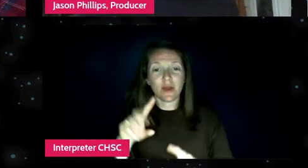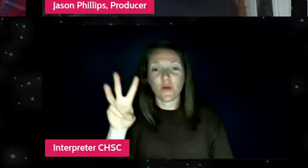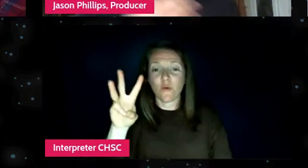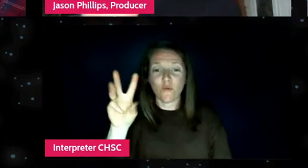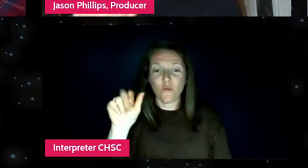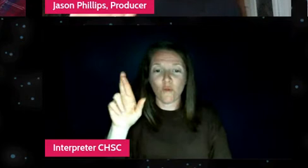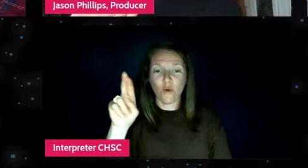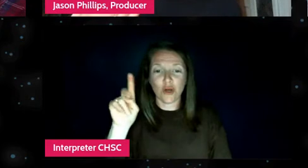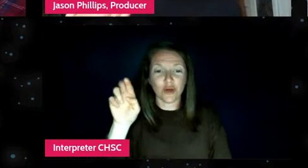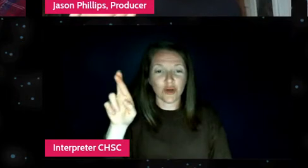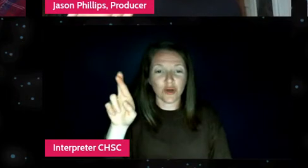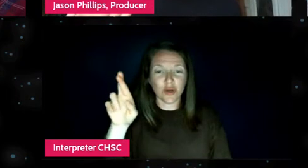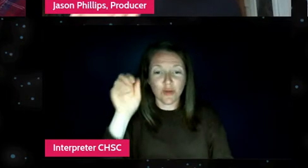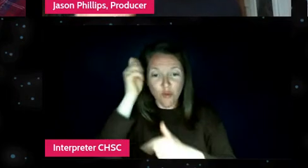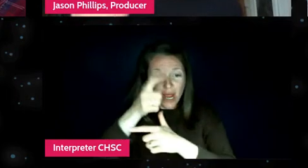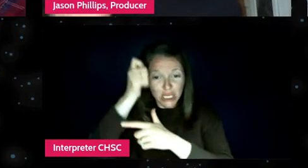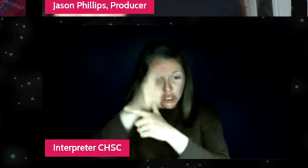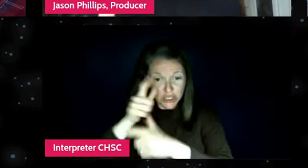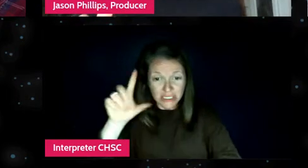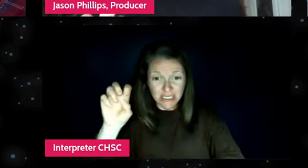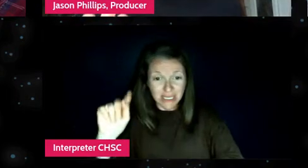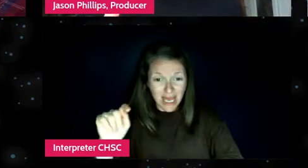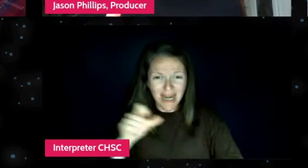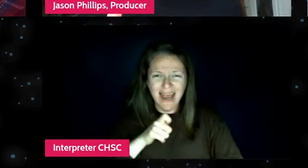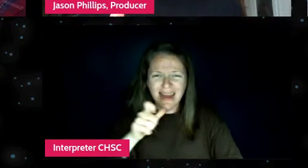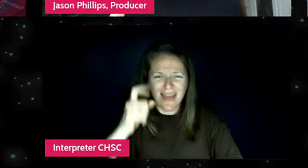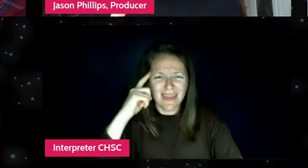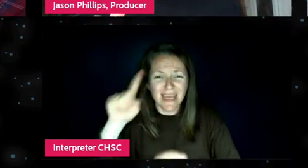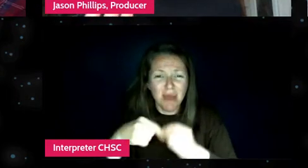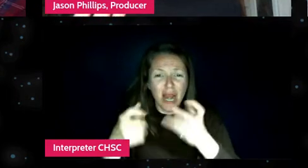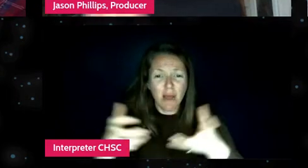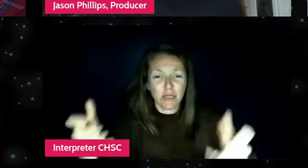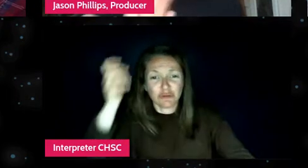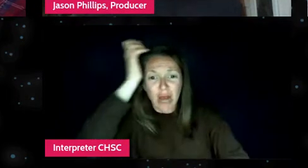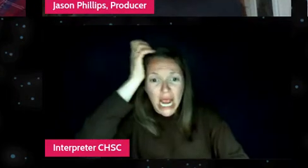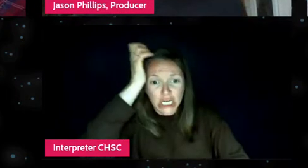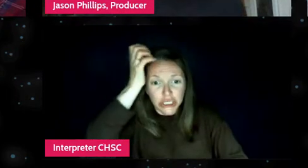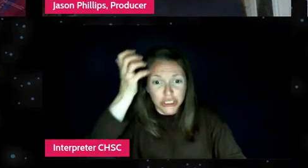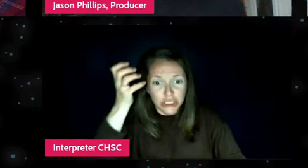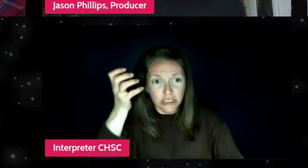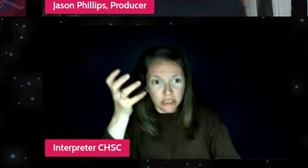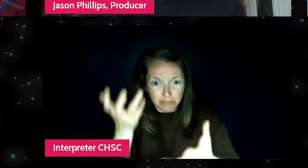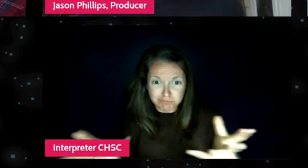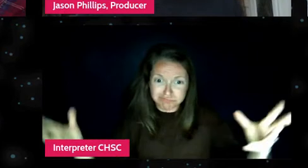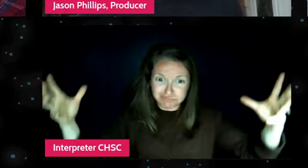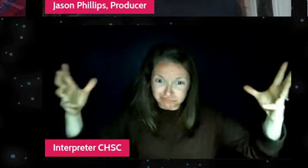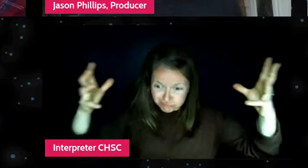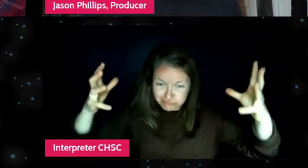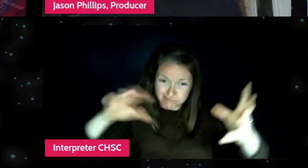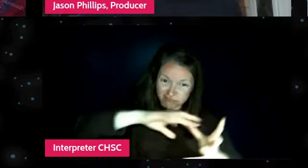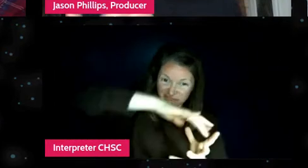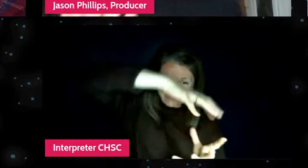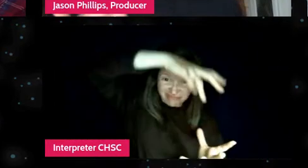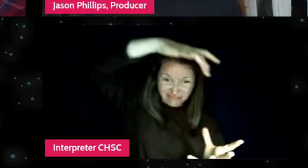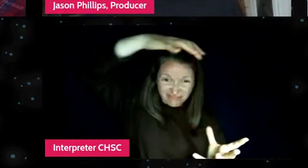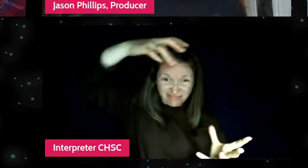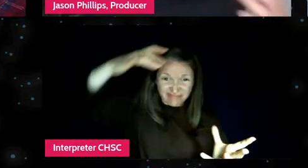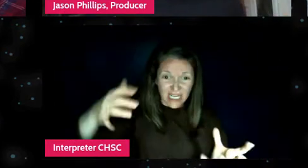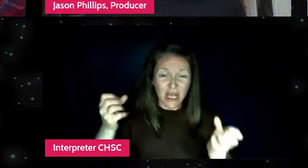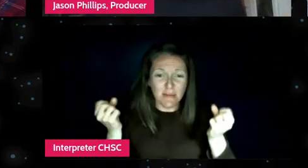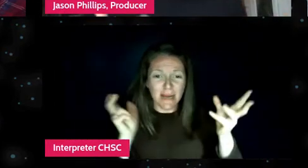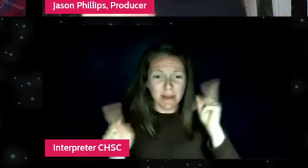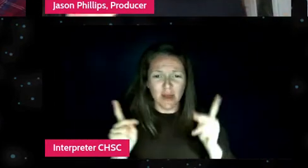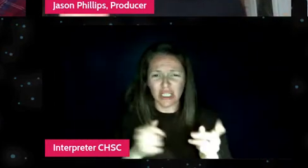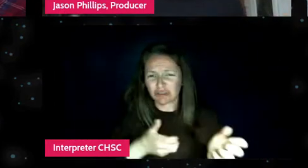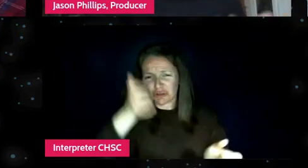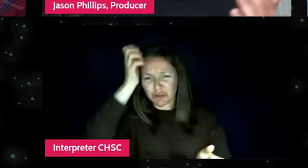lot. Is I didn't think about what happens, how much trash accumulates with how many people we had. And so we had all these